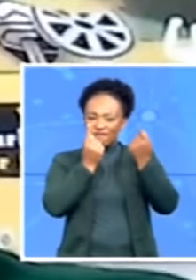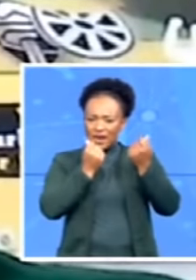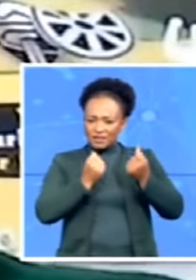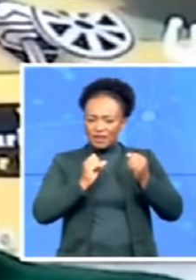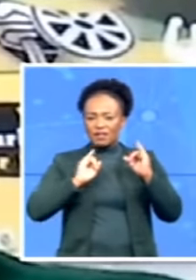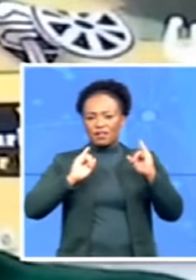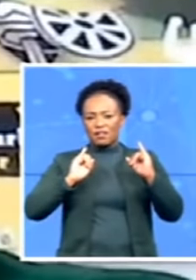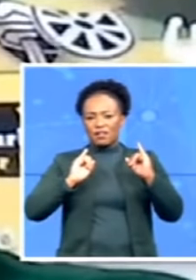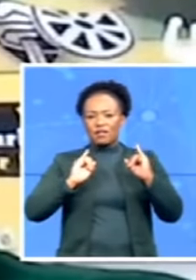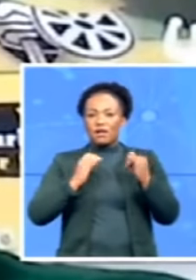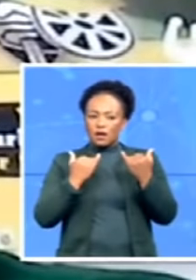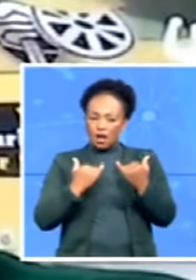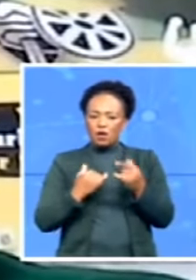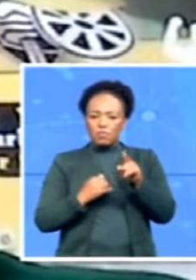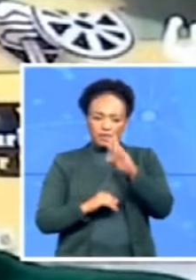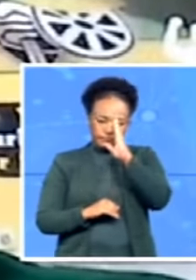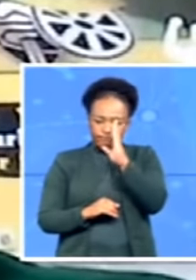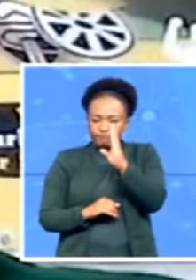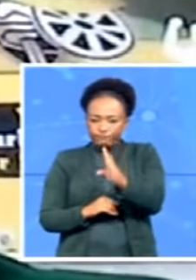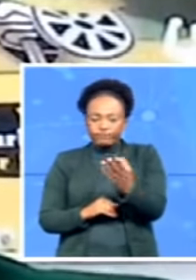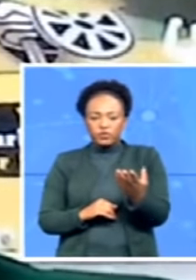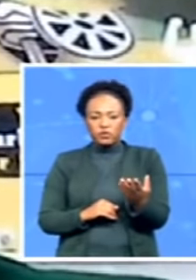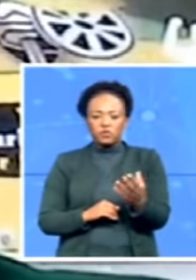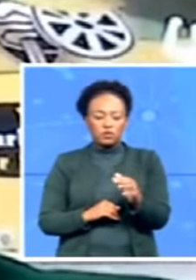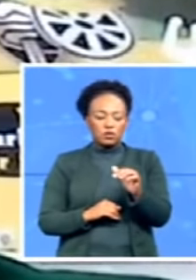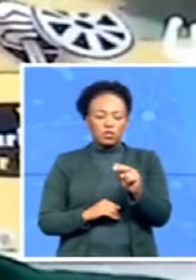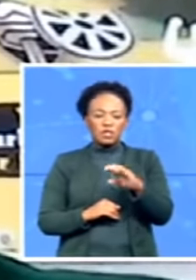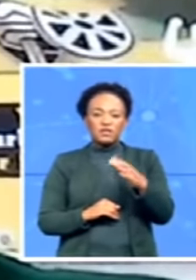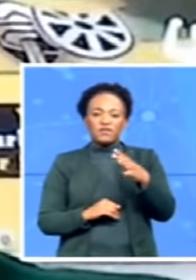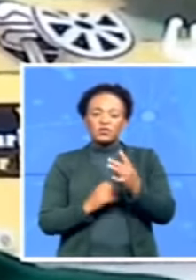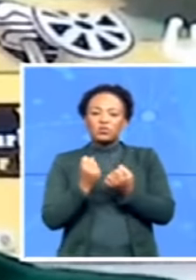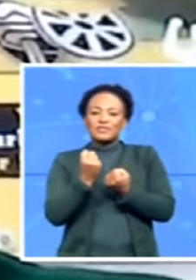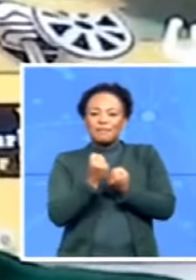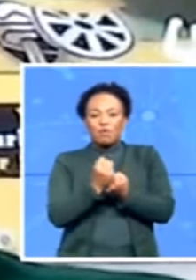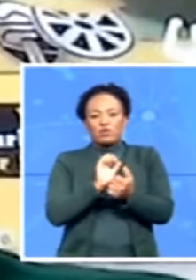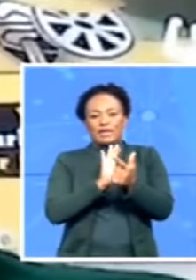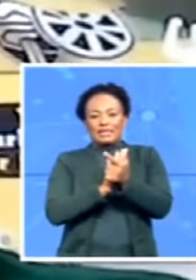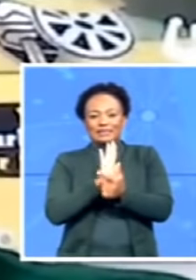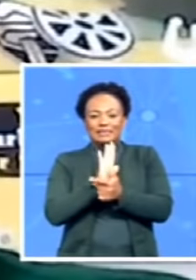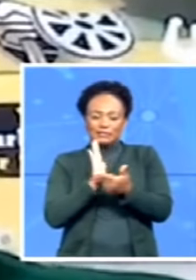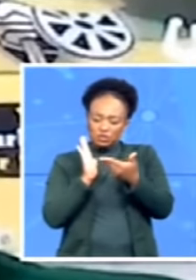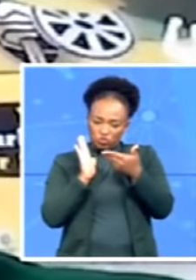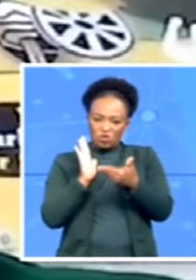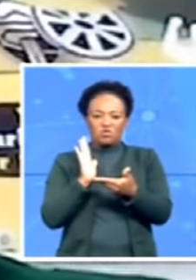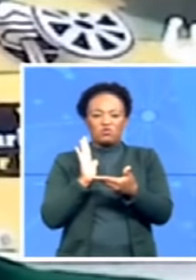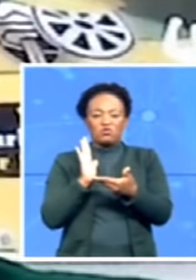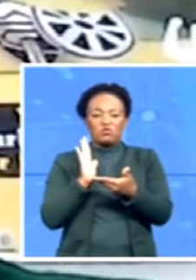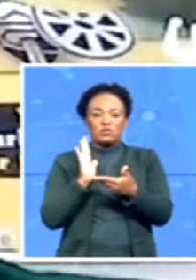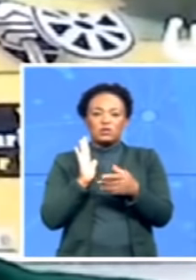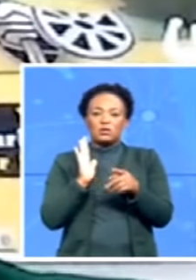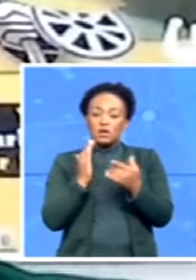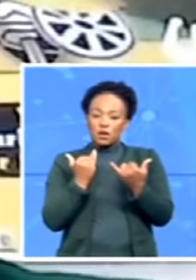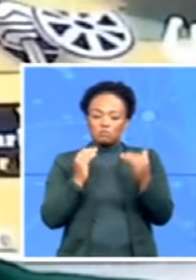The ANC supported the legislation in its current form. Therefore, the organization cannot be surprised by